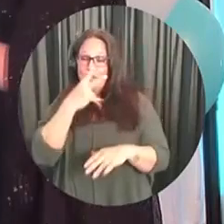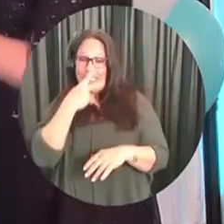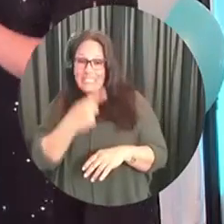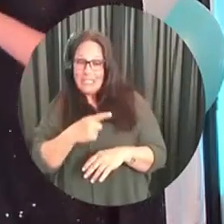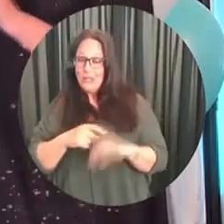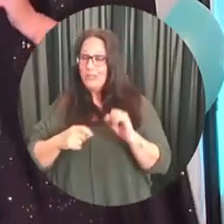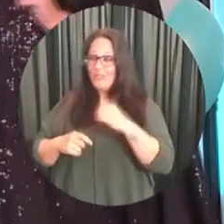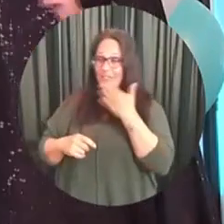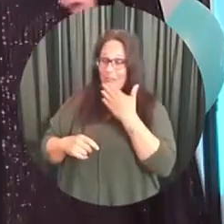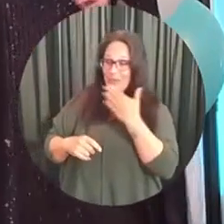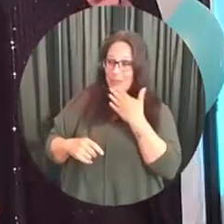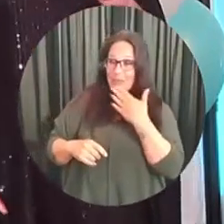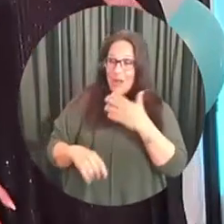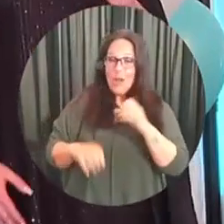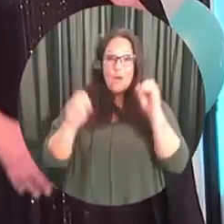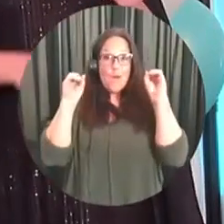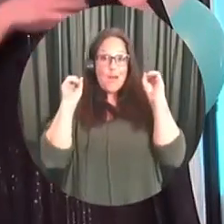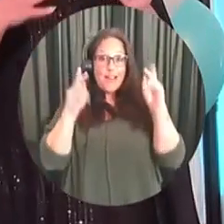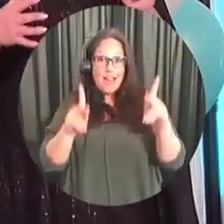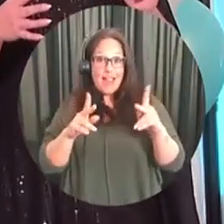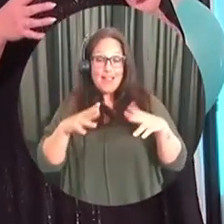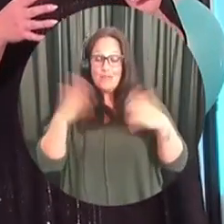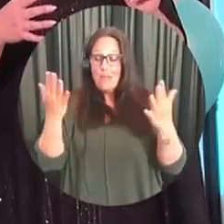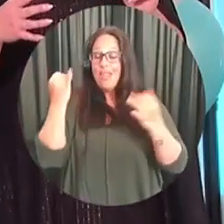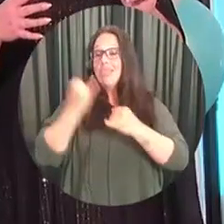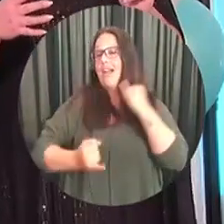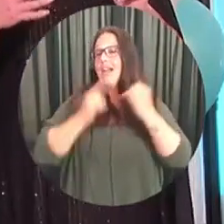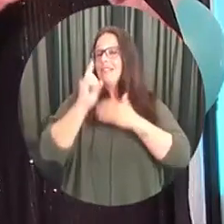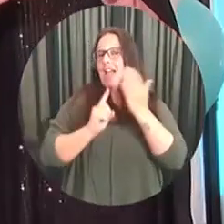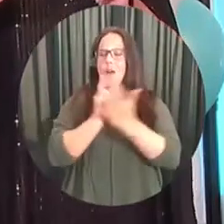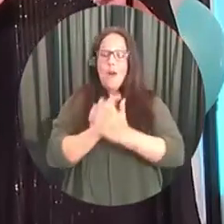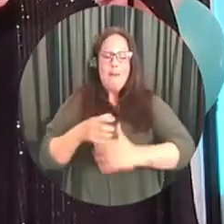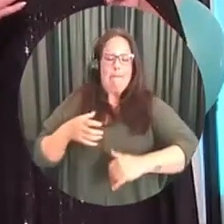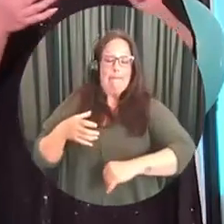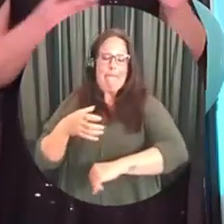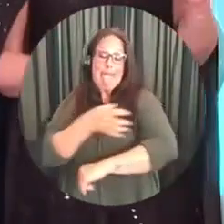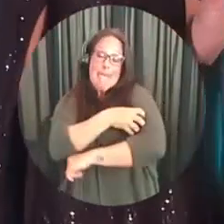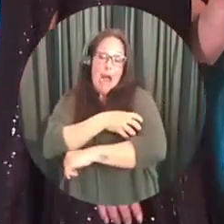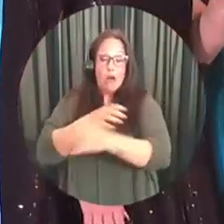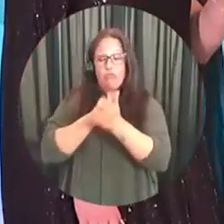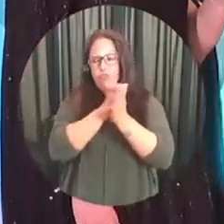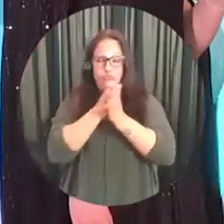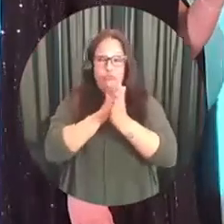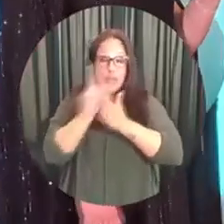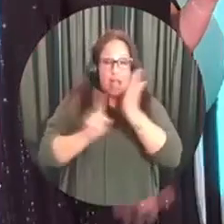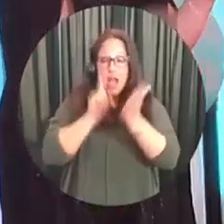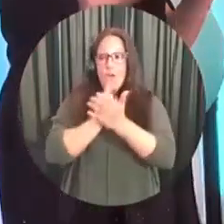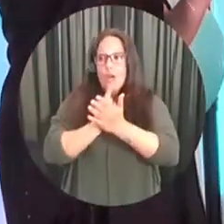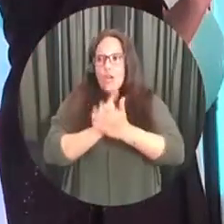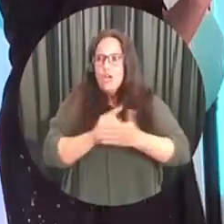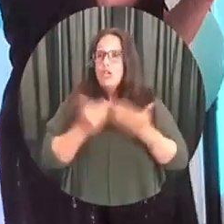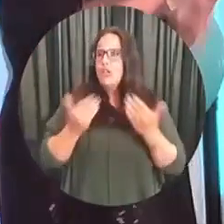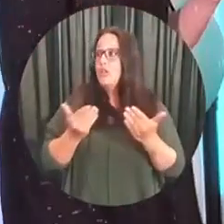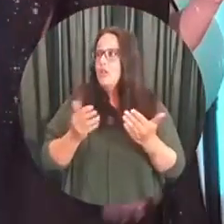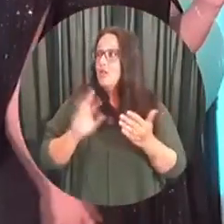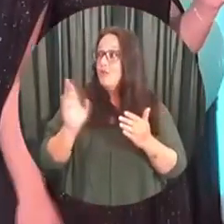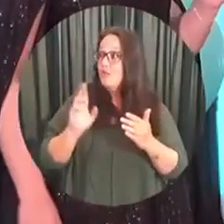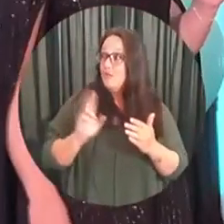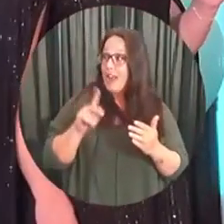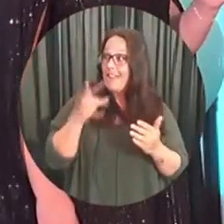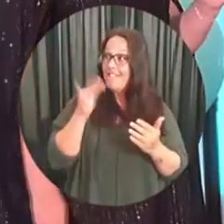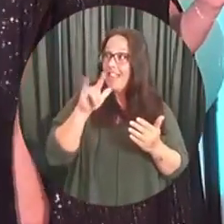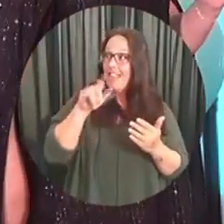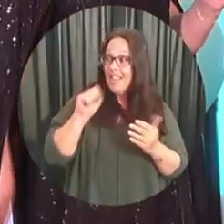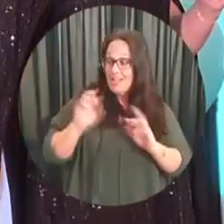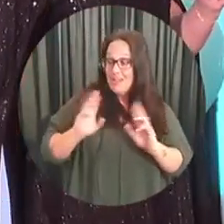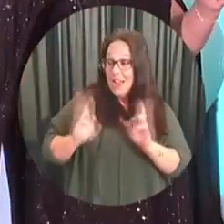Thank you. Okay. And last hour, power hour, where should I go? Oh, it's Phyllis. Hey, Phyllis. Hey.